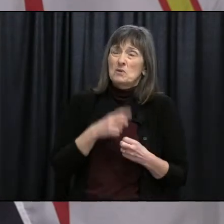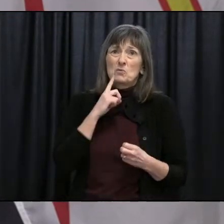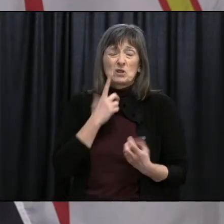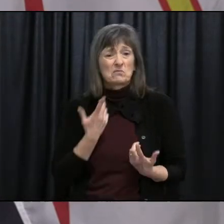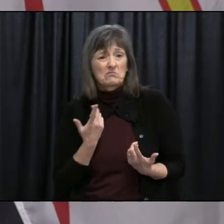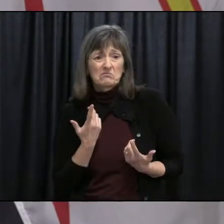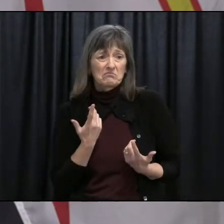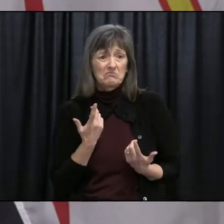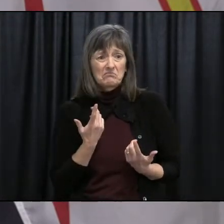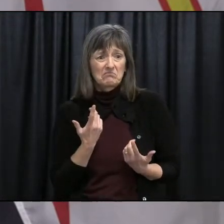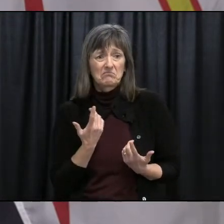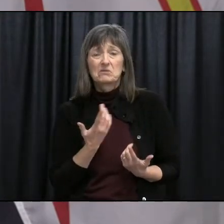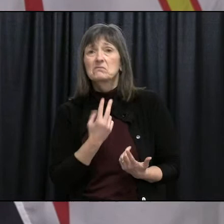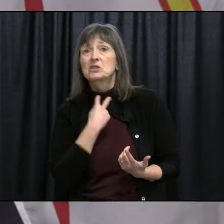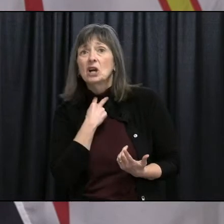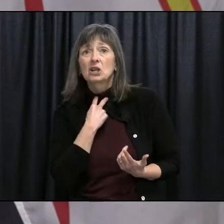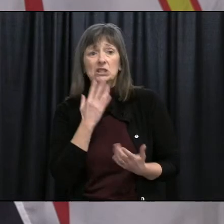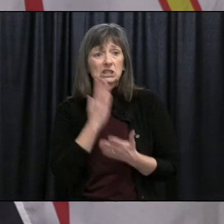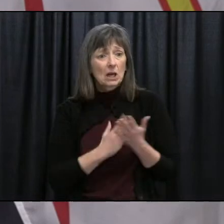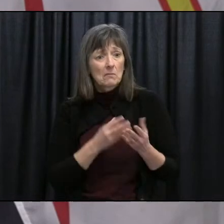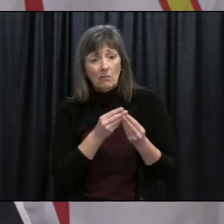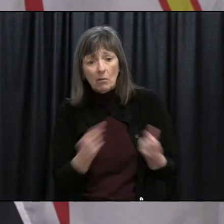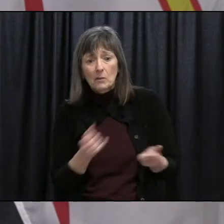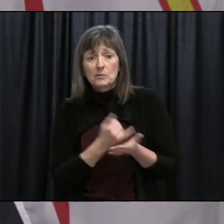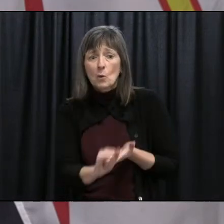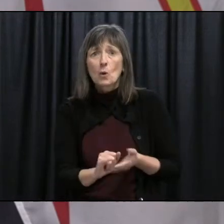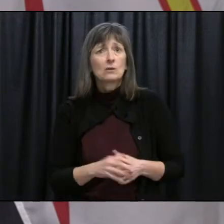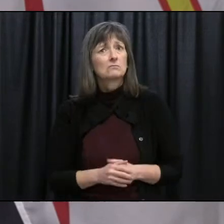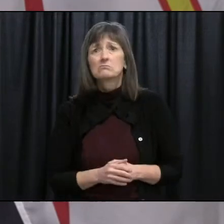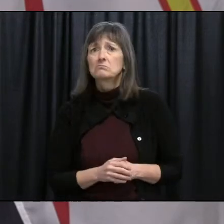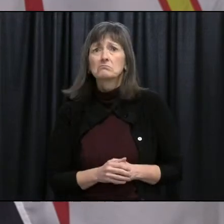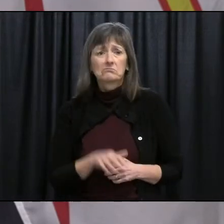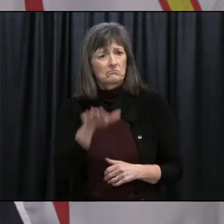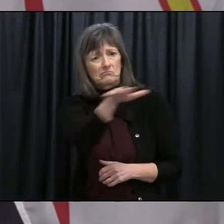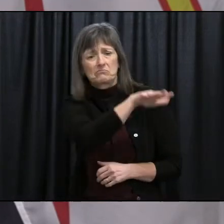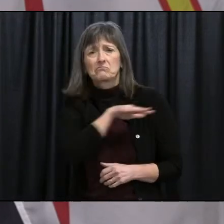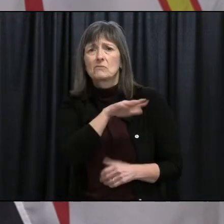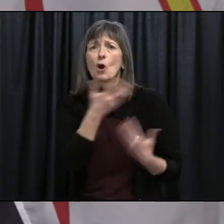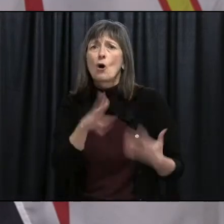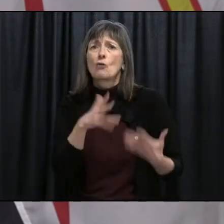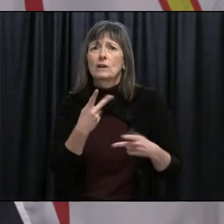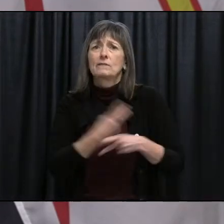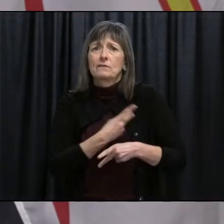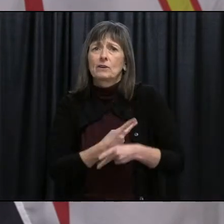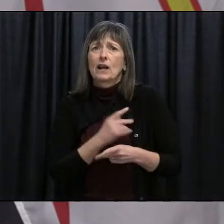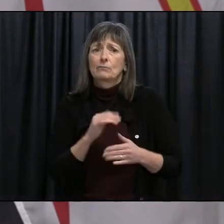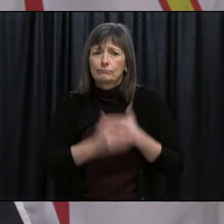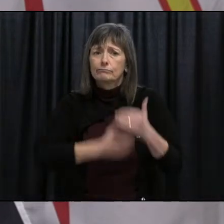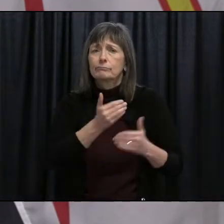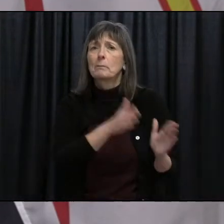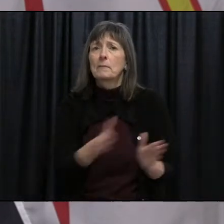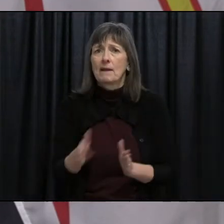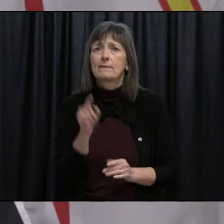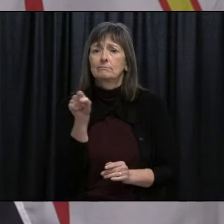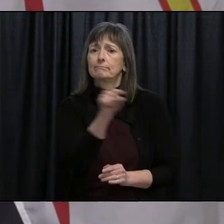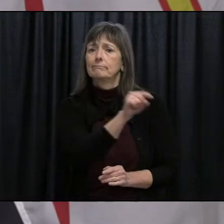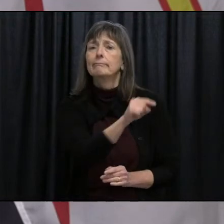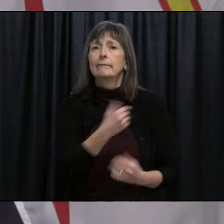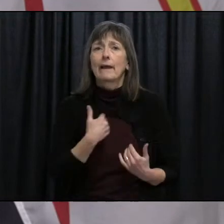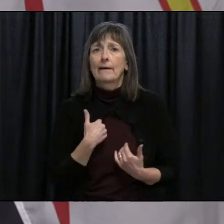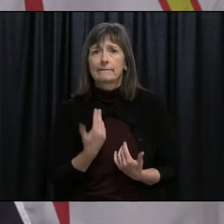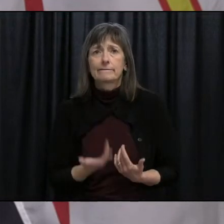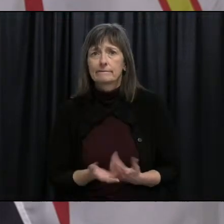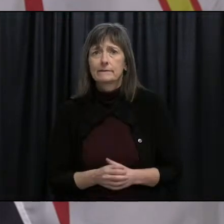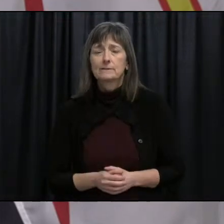a huge limiting factor. I think, they've certainly figured out how they're going to work through that. And it's similar to how things have been done